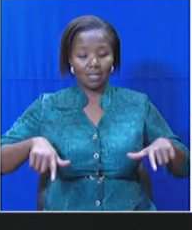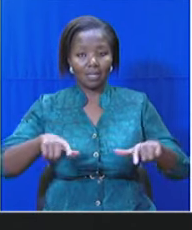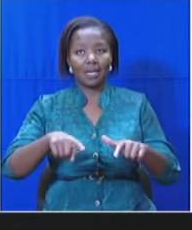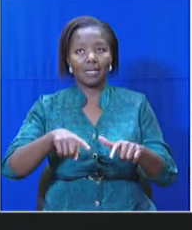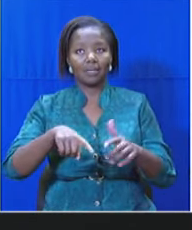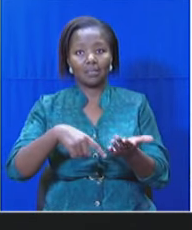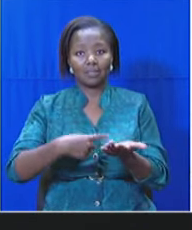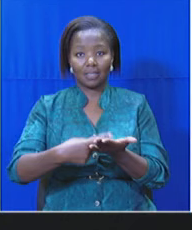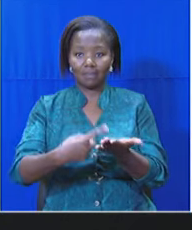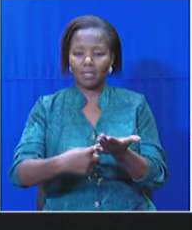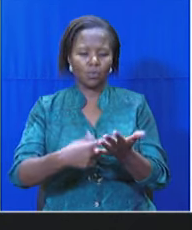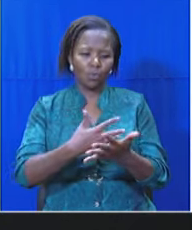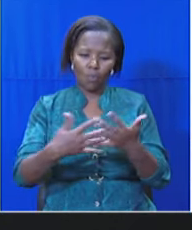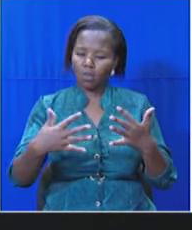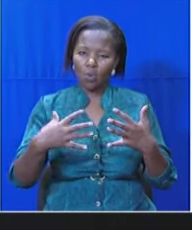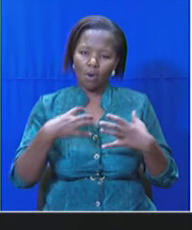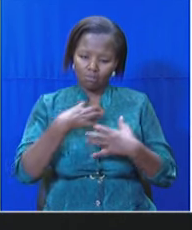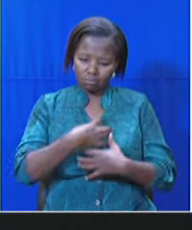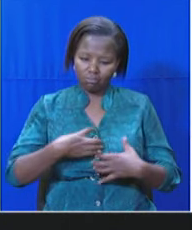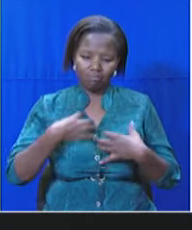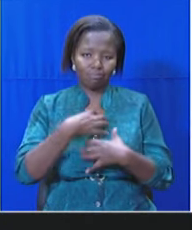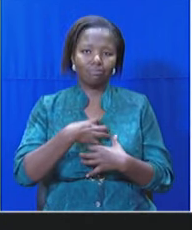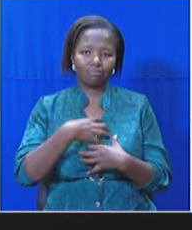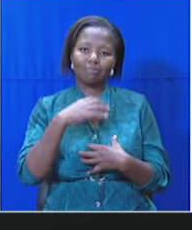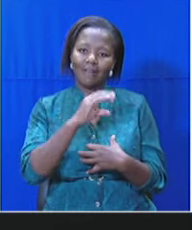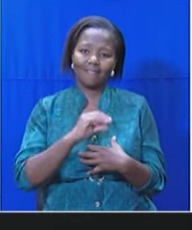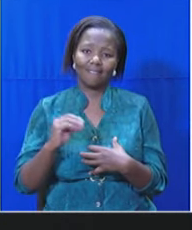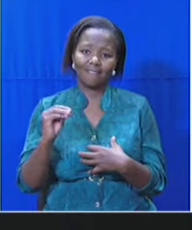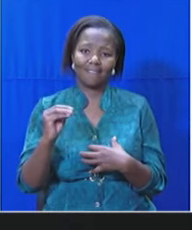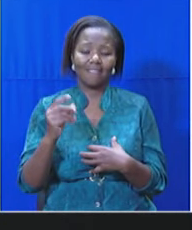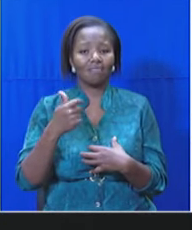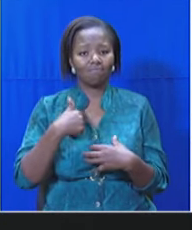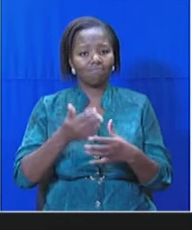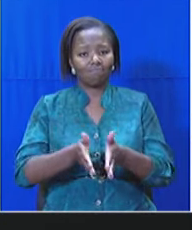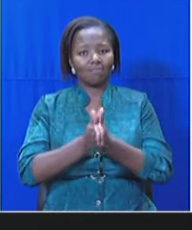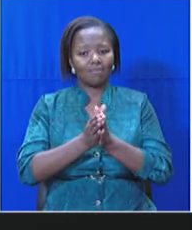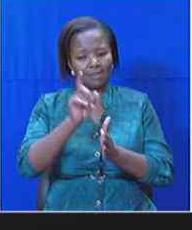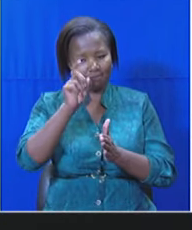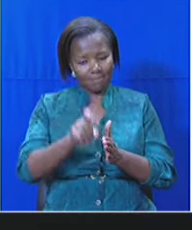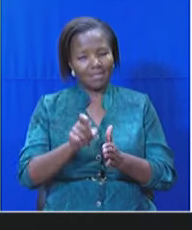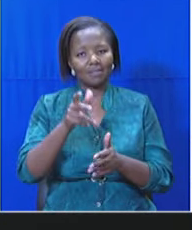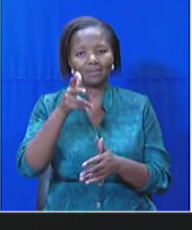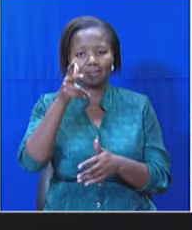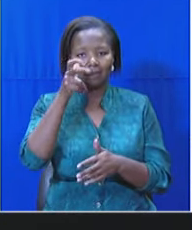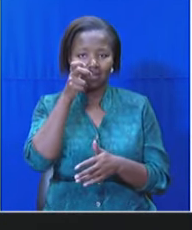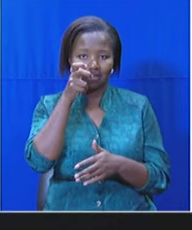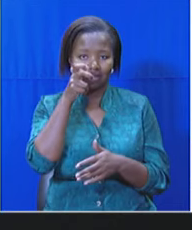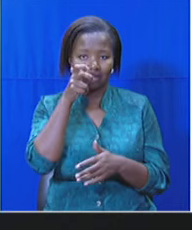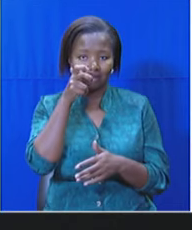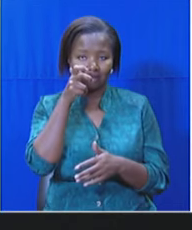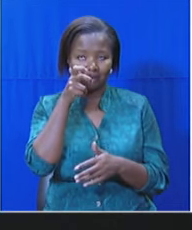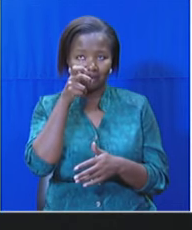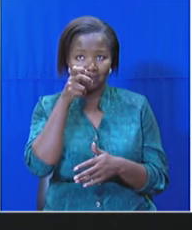usually emotive, we must also be able to give one another a hearing and